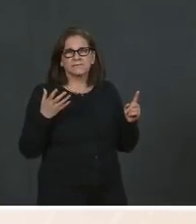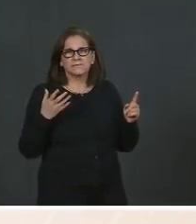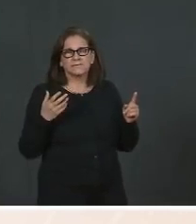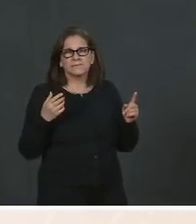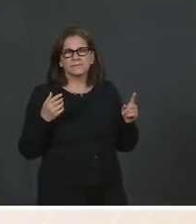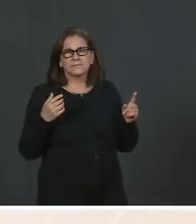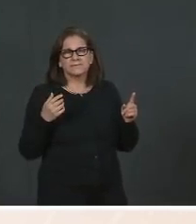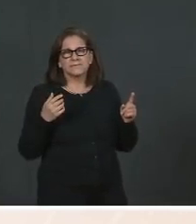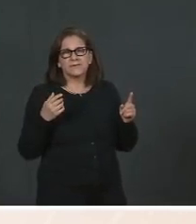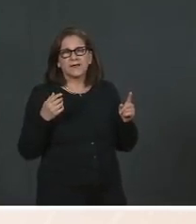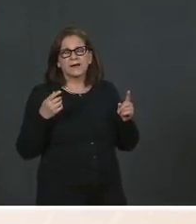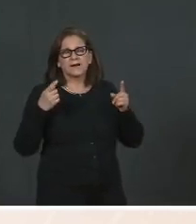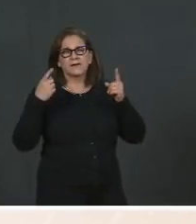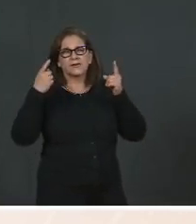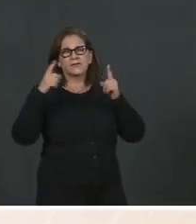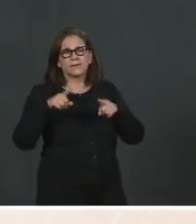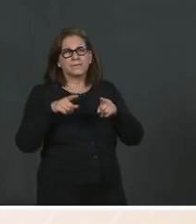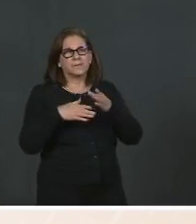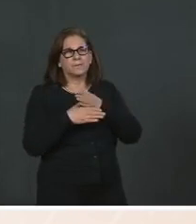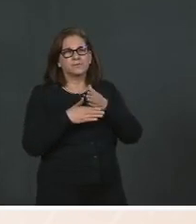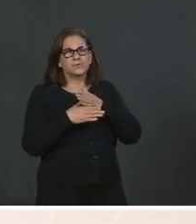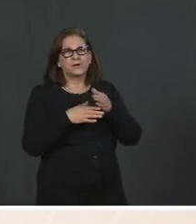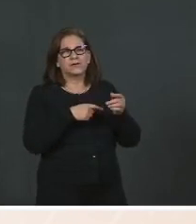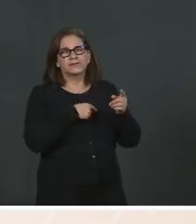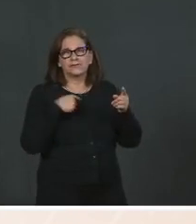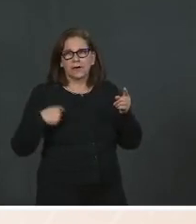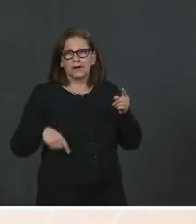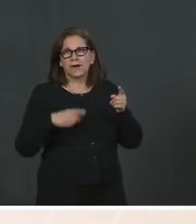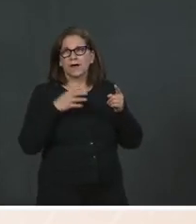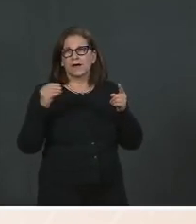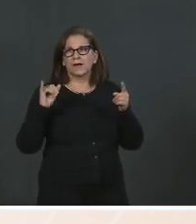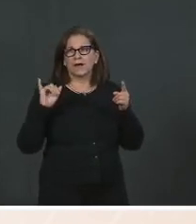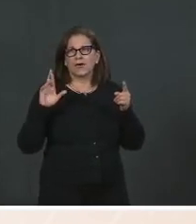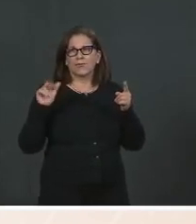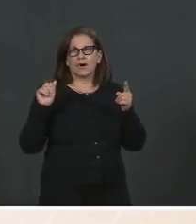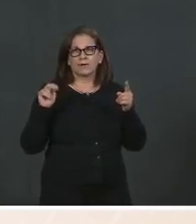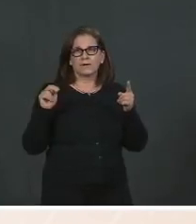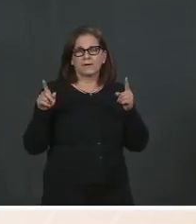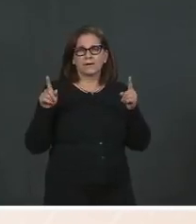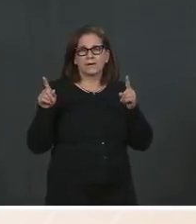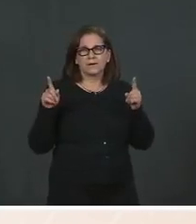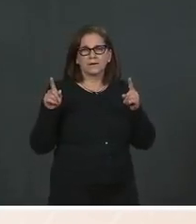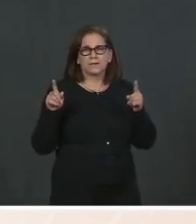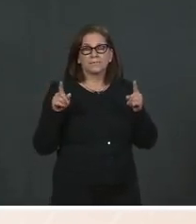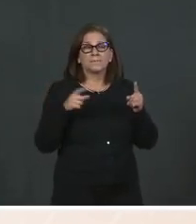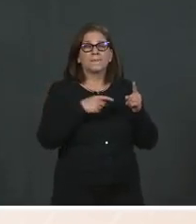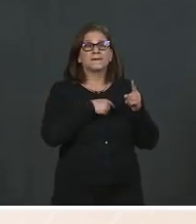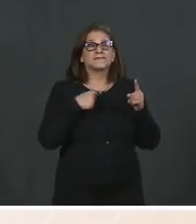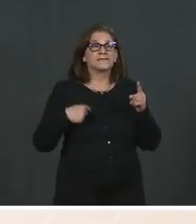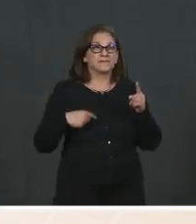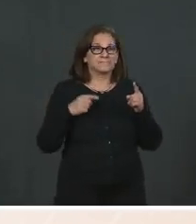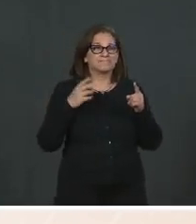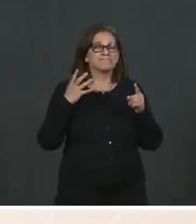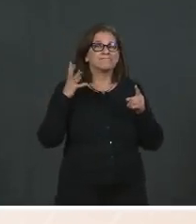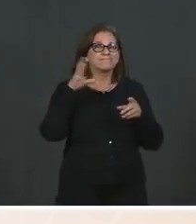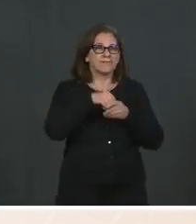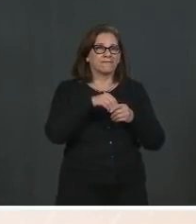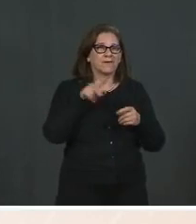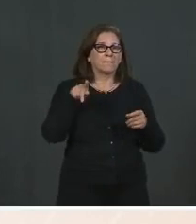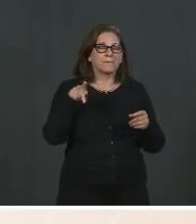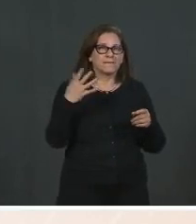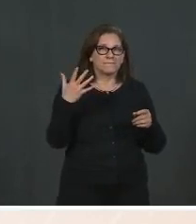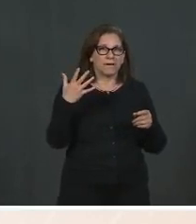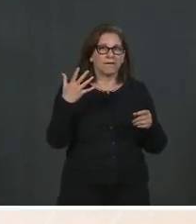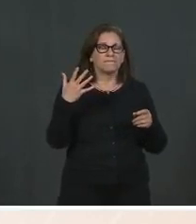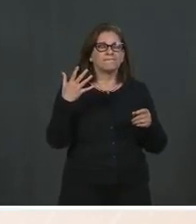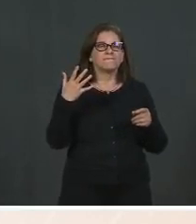and Iran? Well, China has been a member of the P5+1, an important partner as it related to